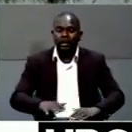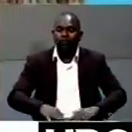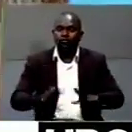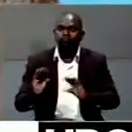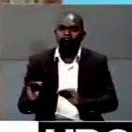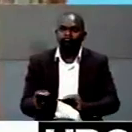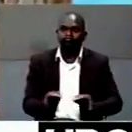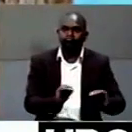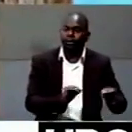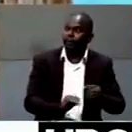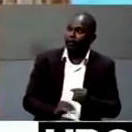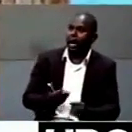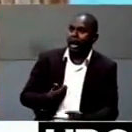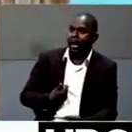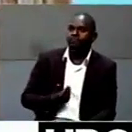them.